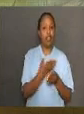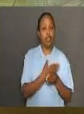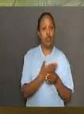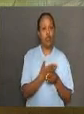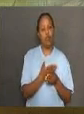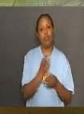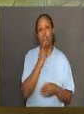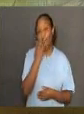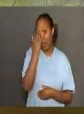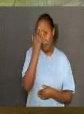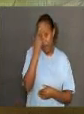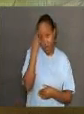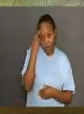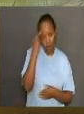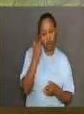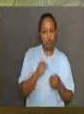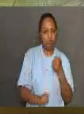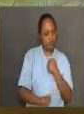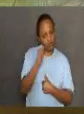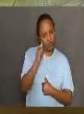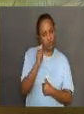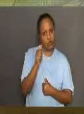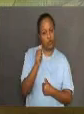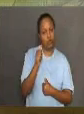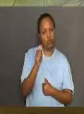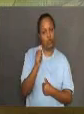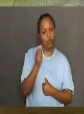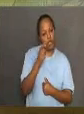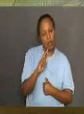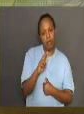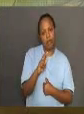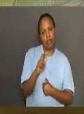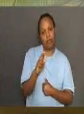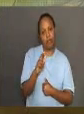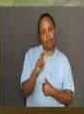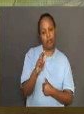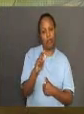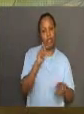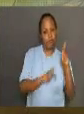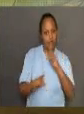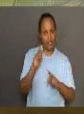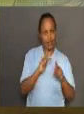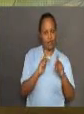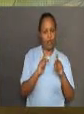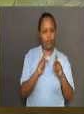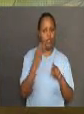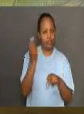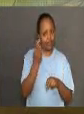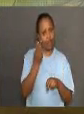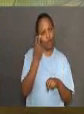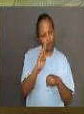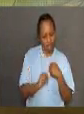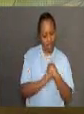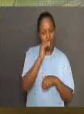because they harm, threaten, or endanger the safety and welfare of the